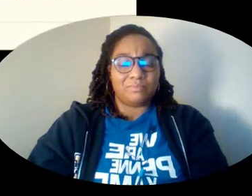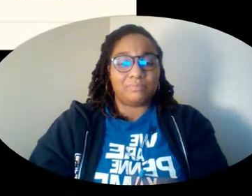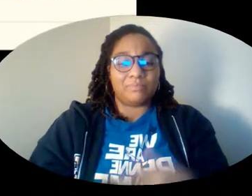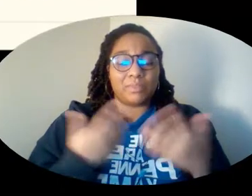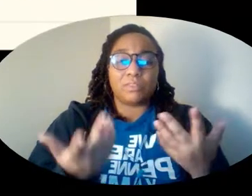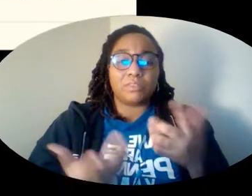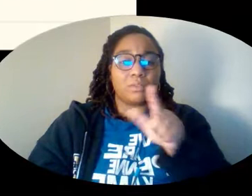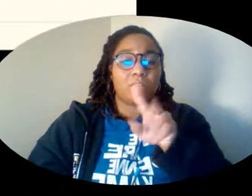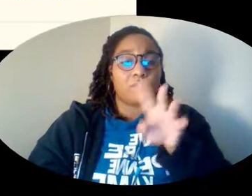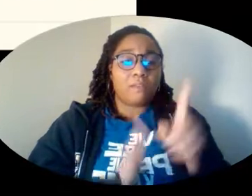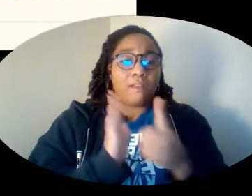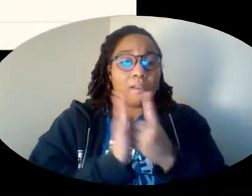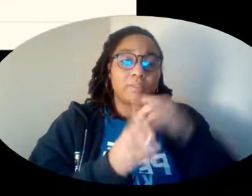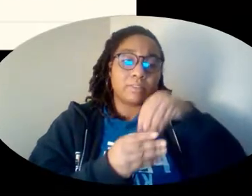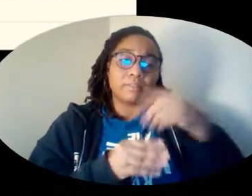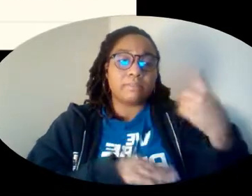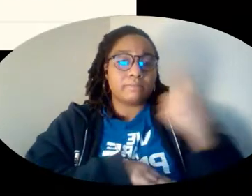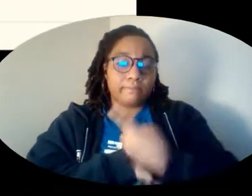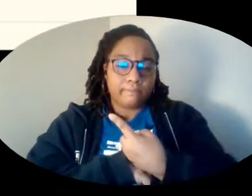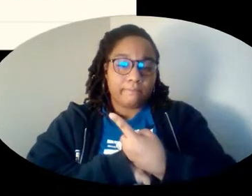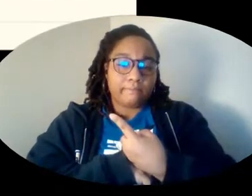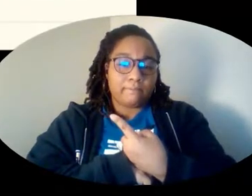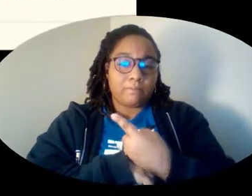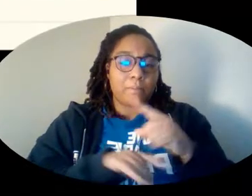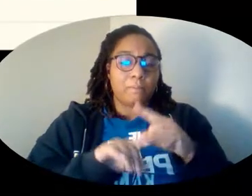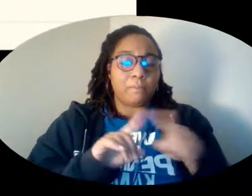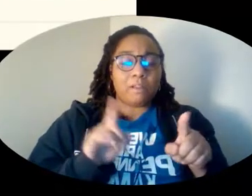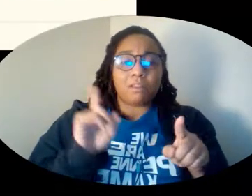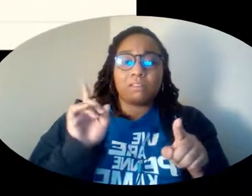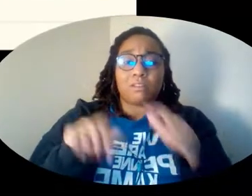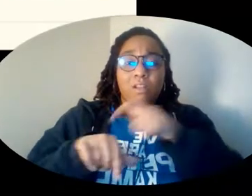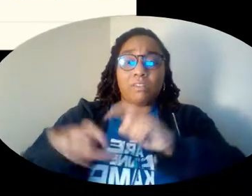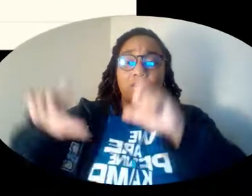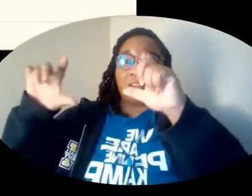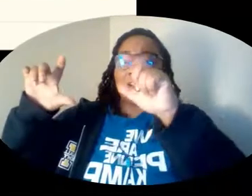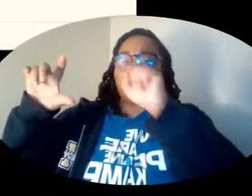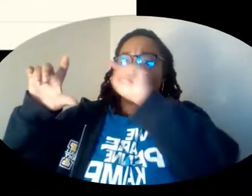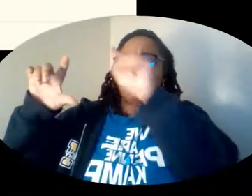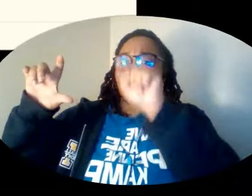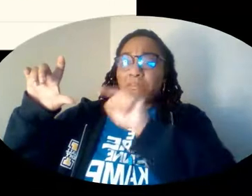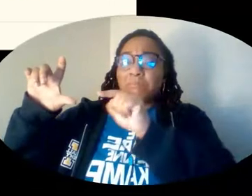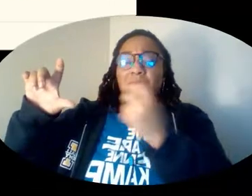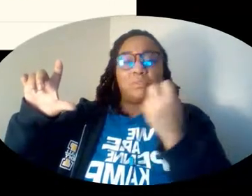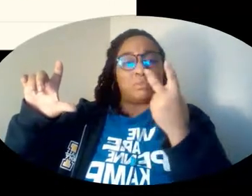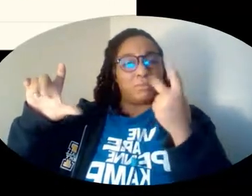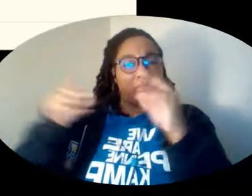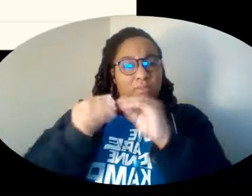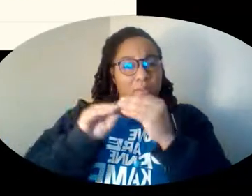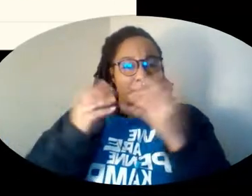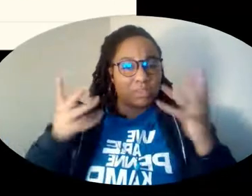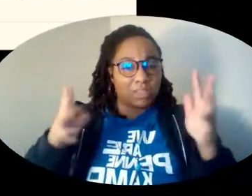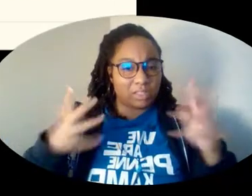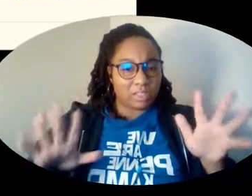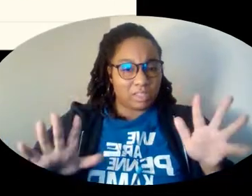Well, there are 24 hours in the day, but there are only 12 numbers on a clock.